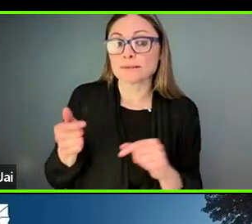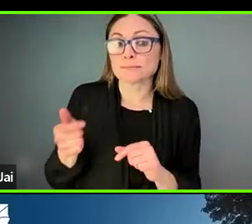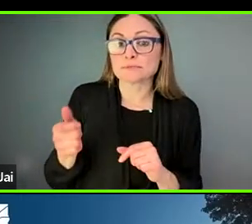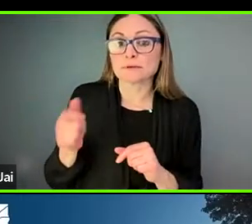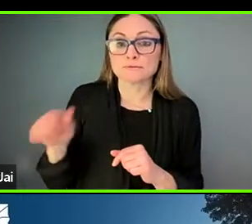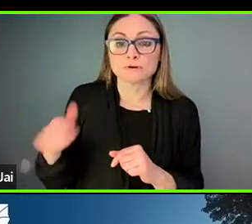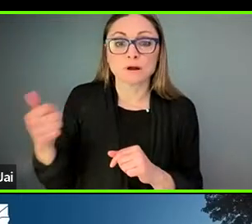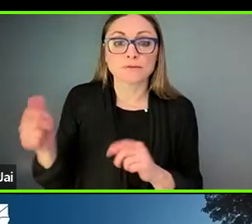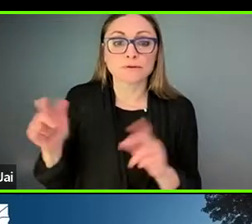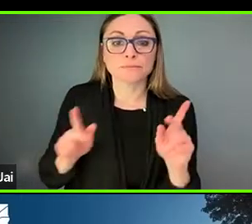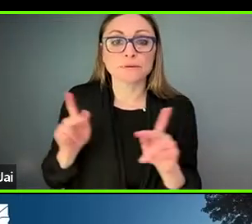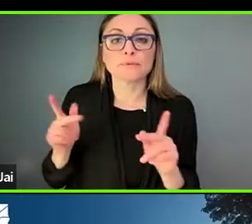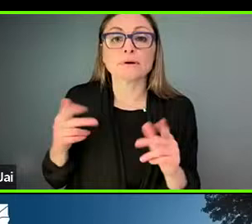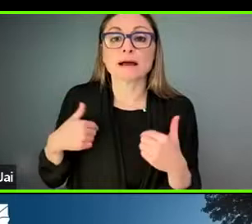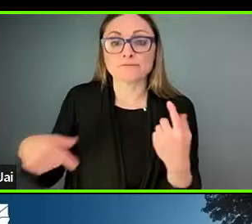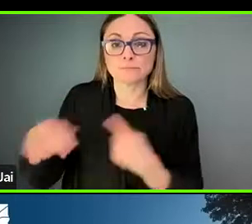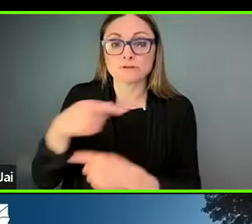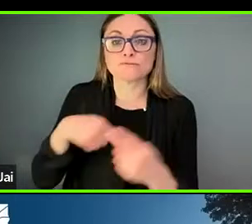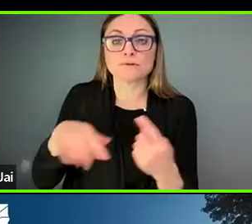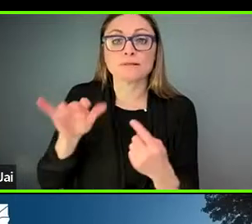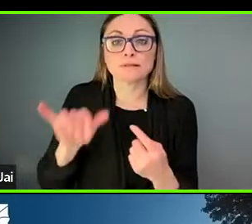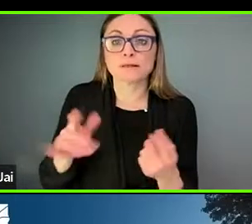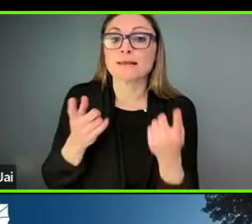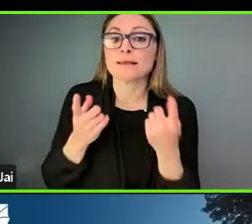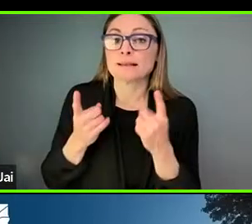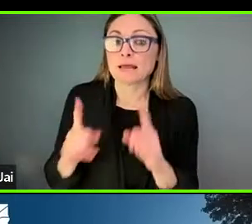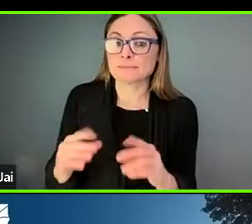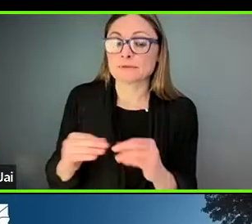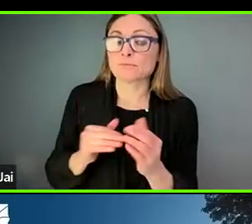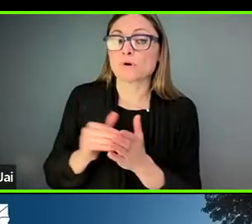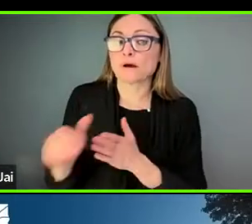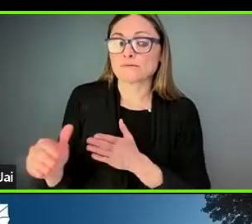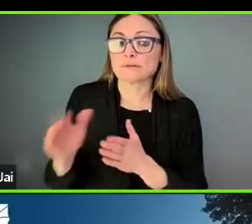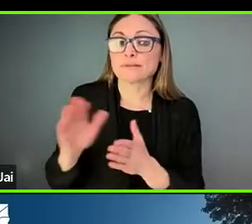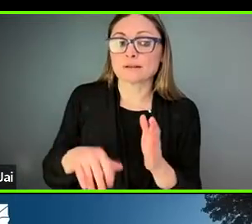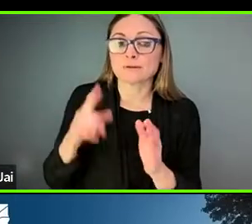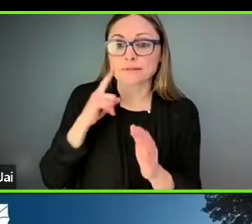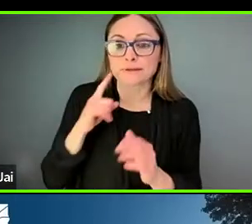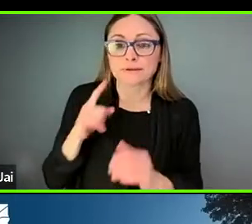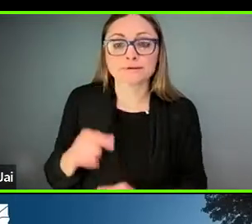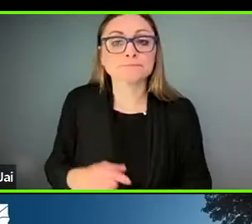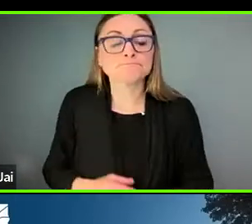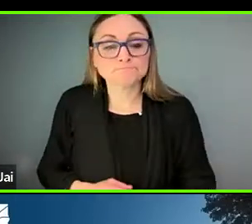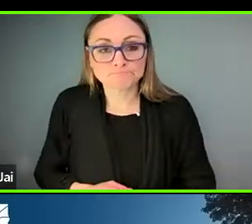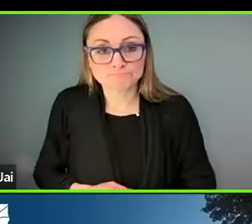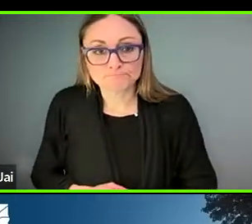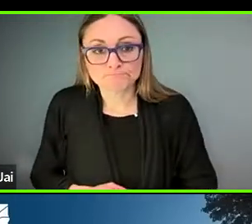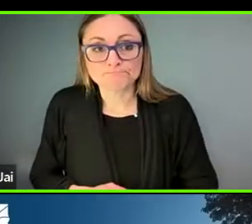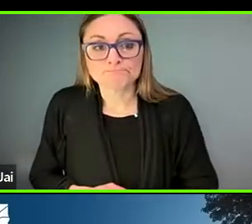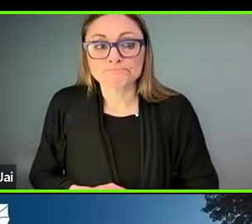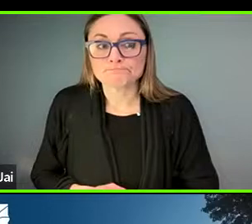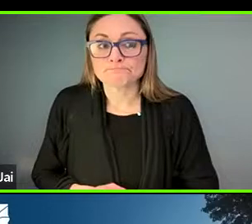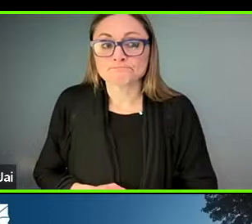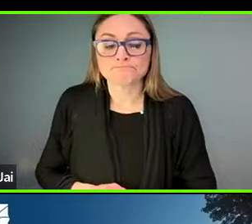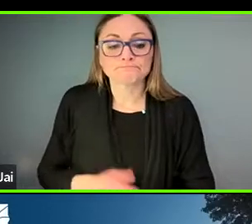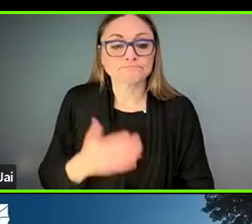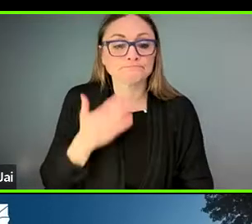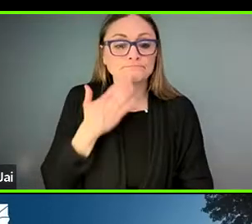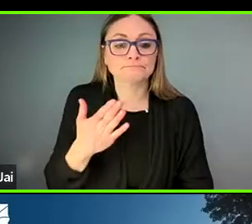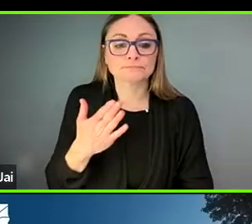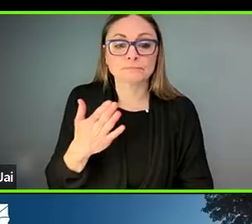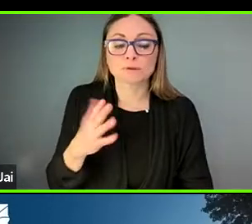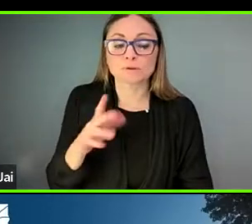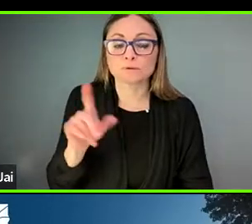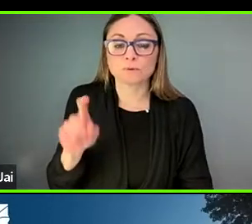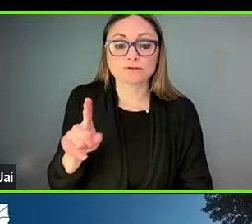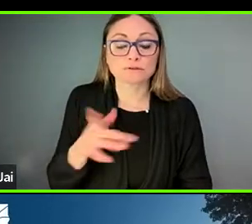I have been around that, and it happened more often than you would think. No, that's a very good question, a very sensitive